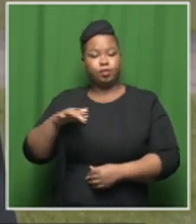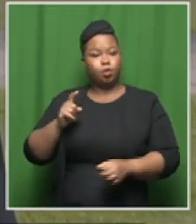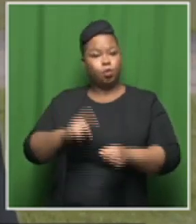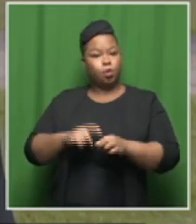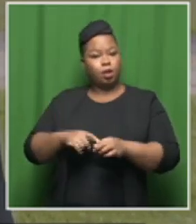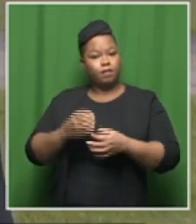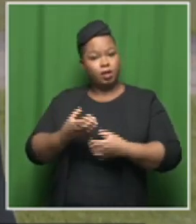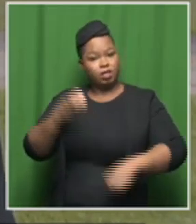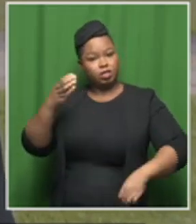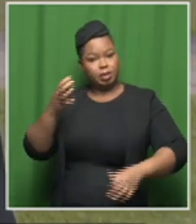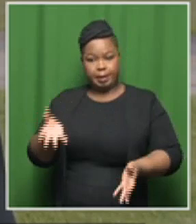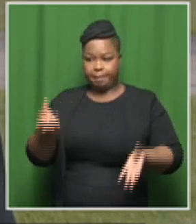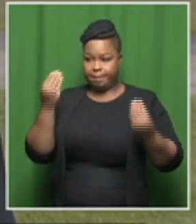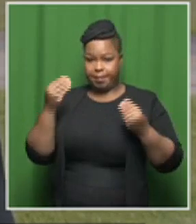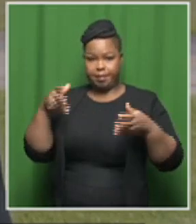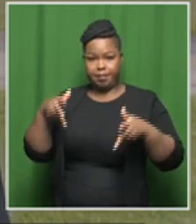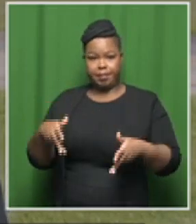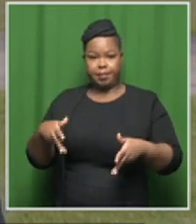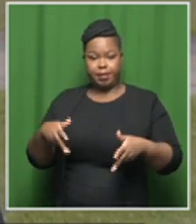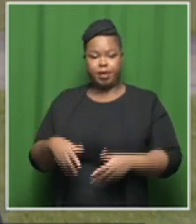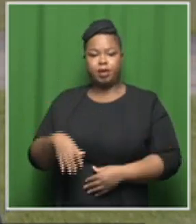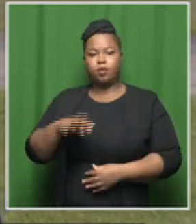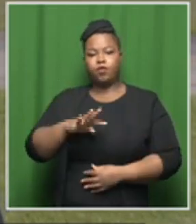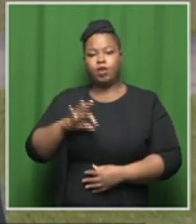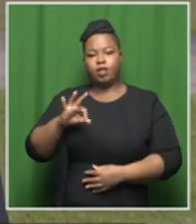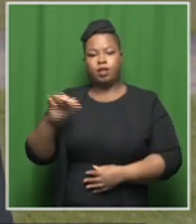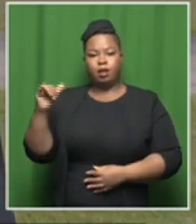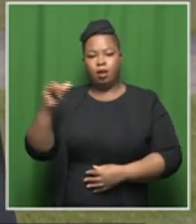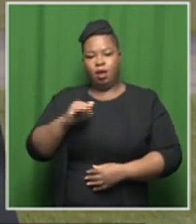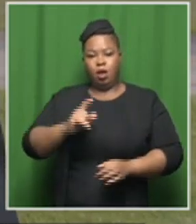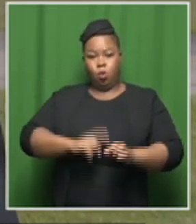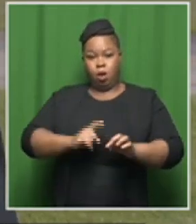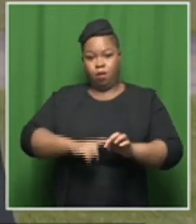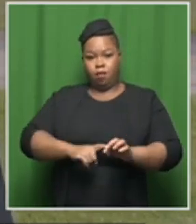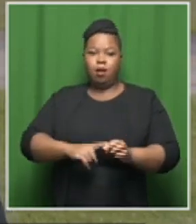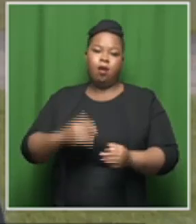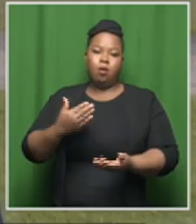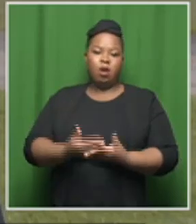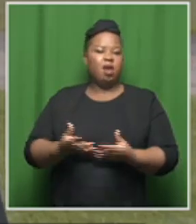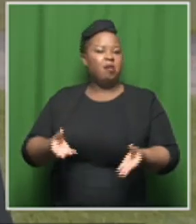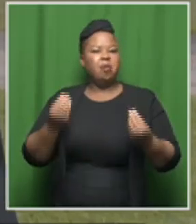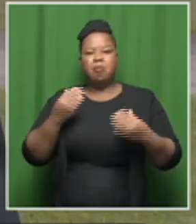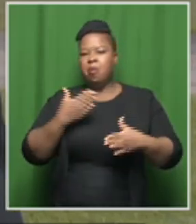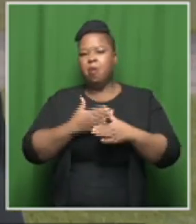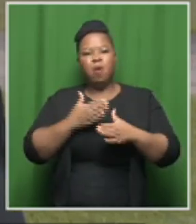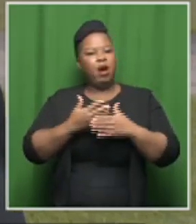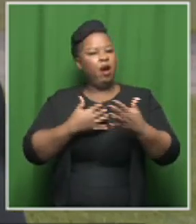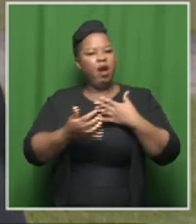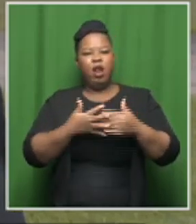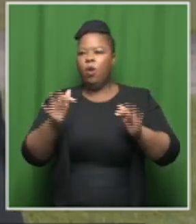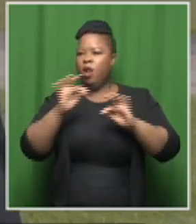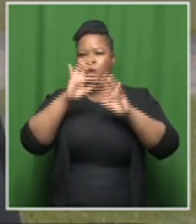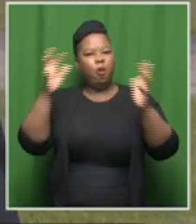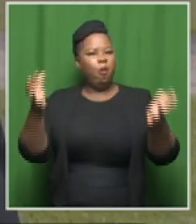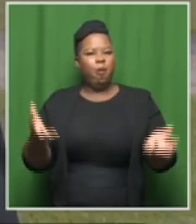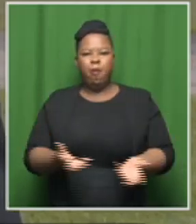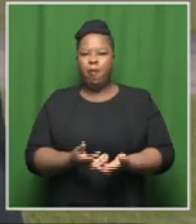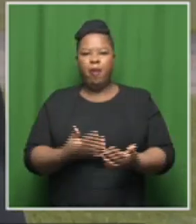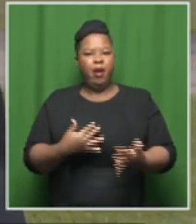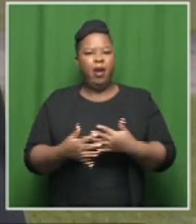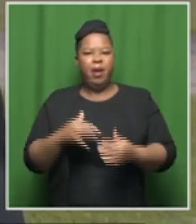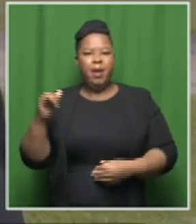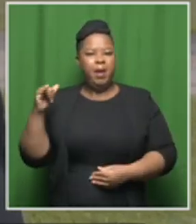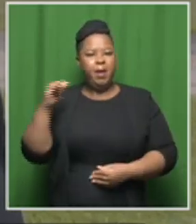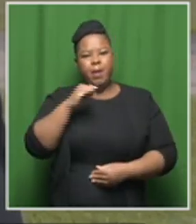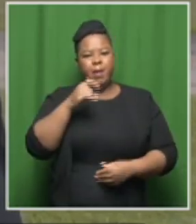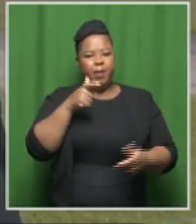qualification that you can get here at 43 Air School, once you're qualified, will be able to give you a job anywhere in the world, working for any one of the airlines.